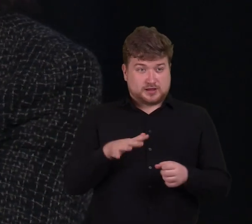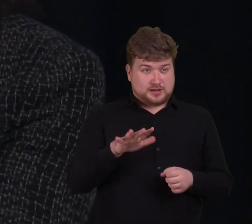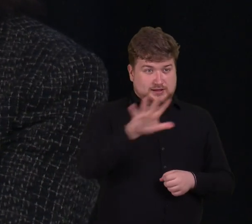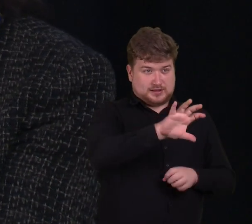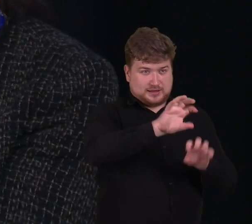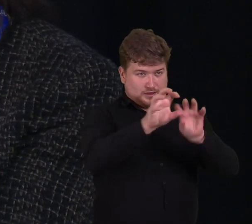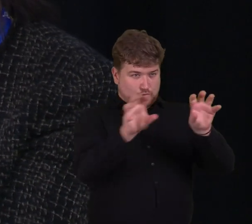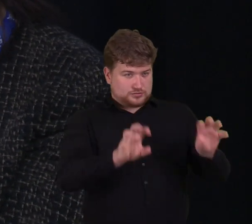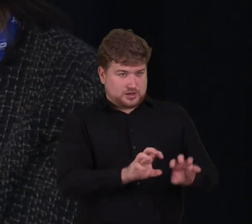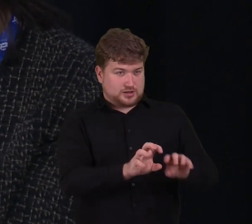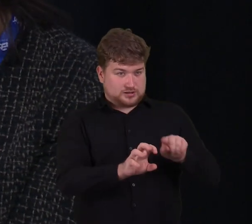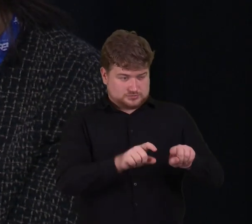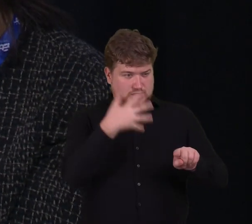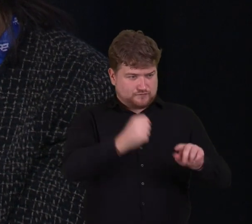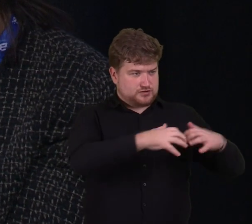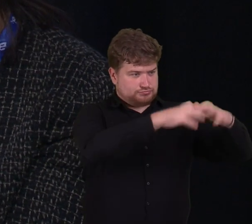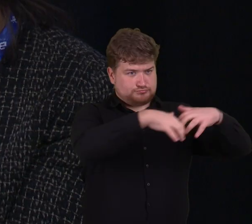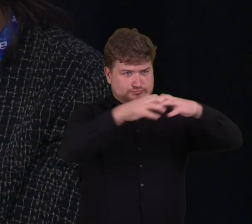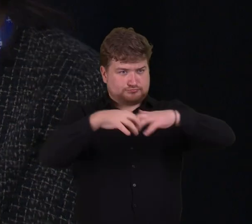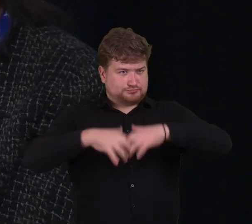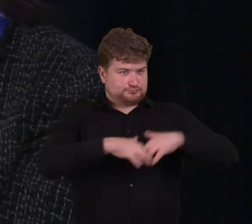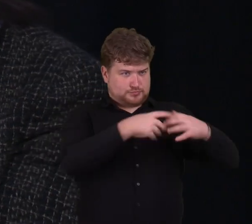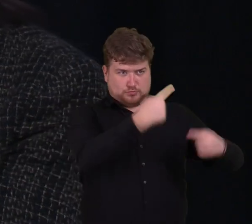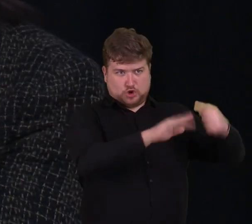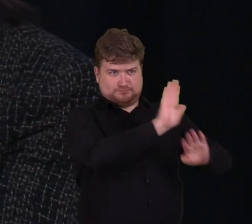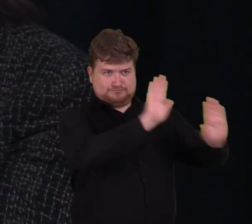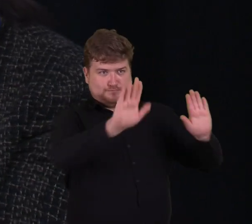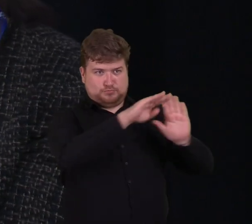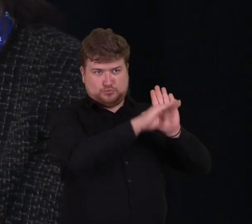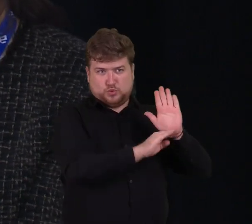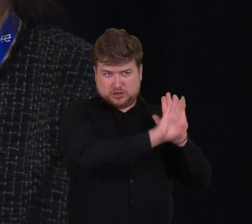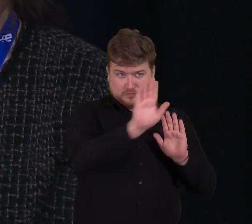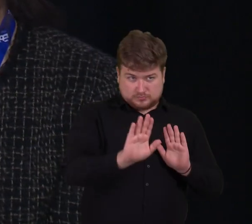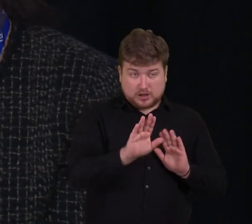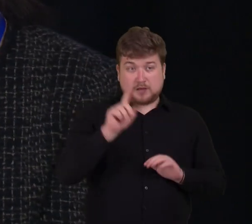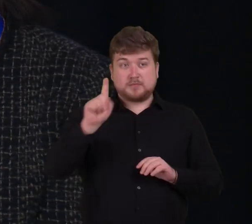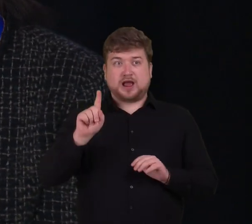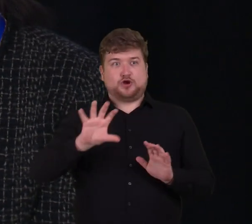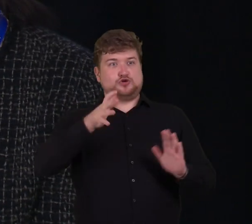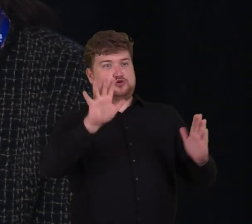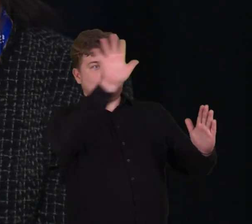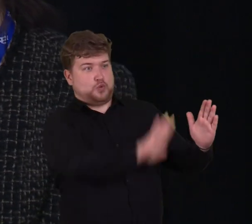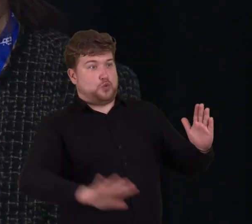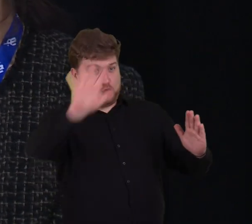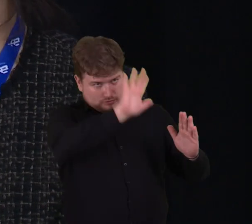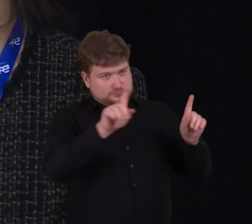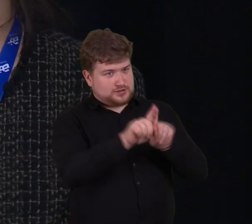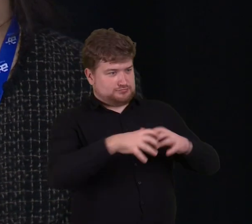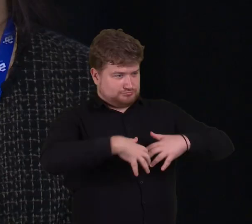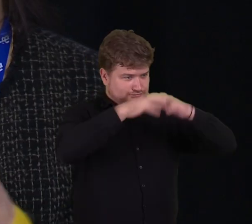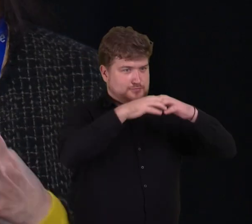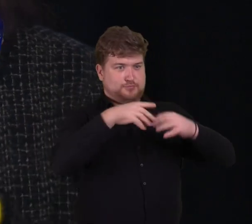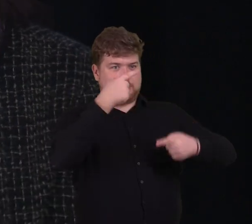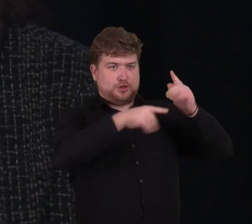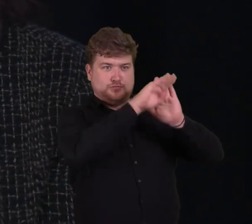decides also his policy. Has in addition, but it's not